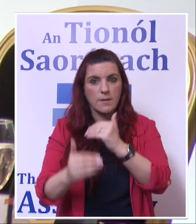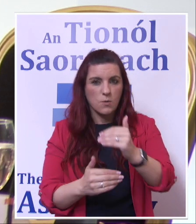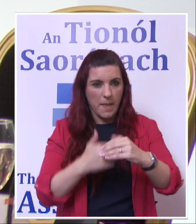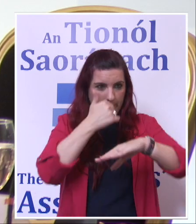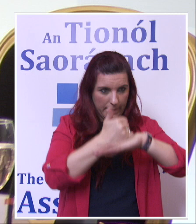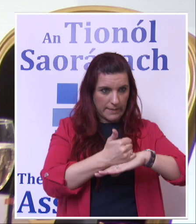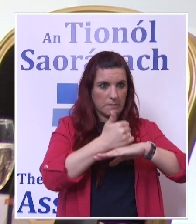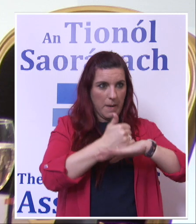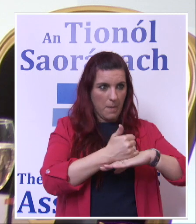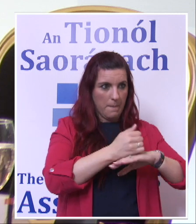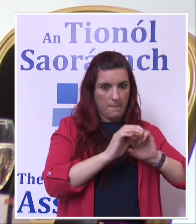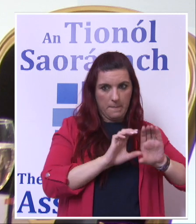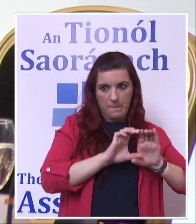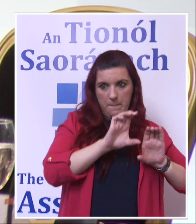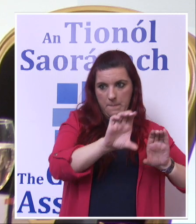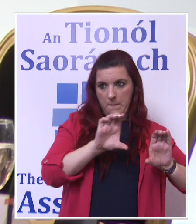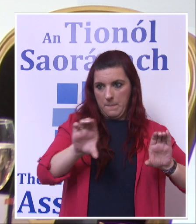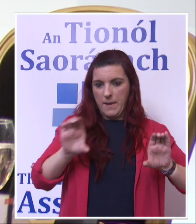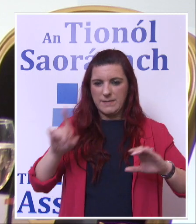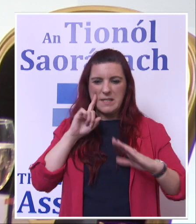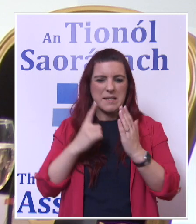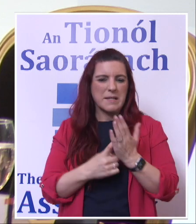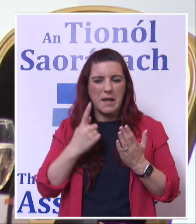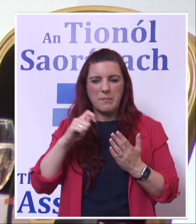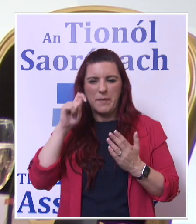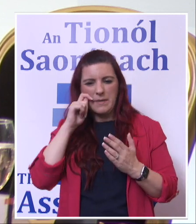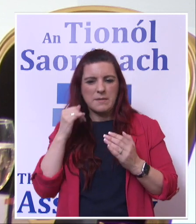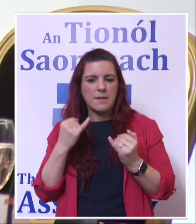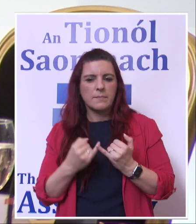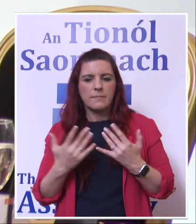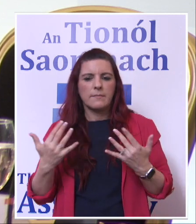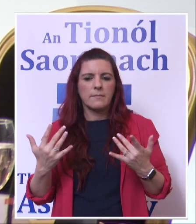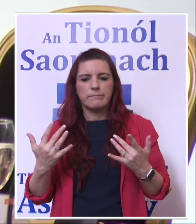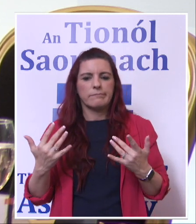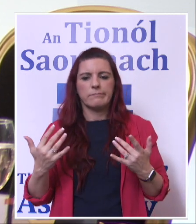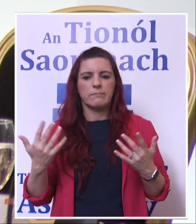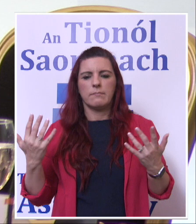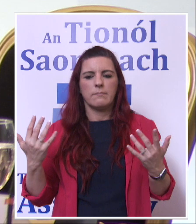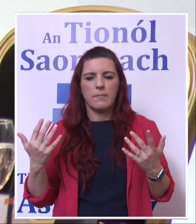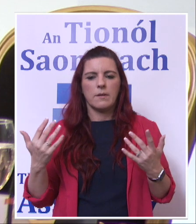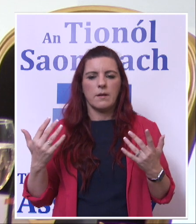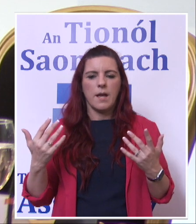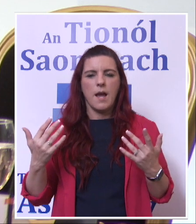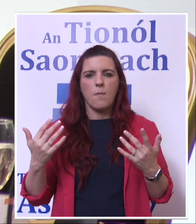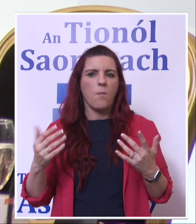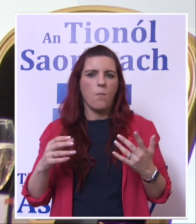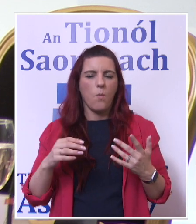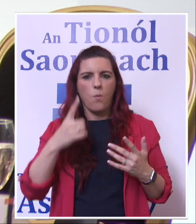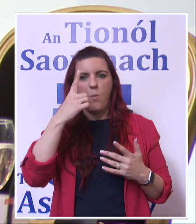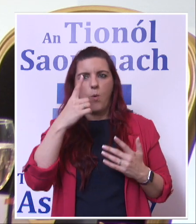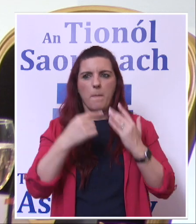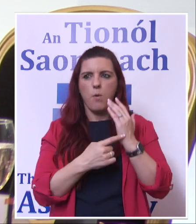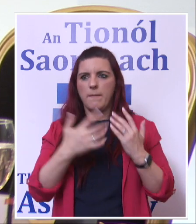set. So there's the figures. So I'll just say, take as an example, 1.5